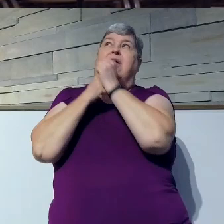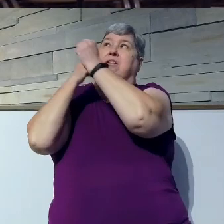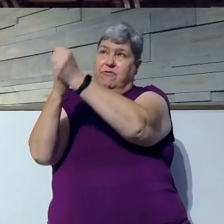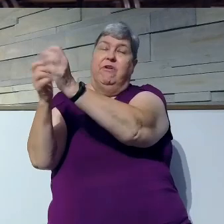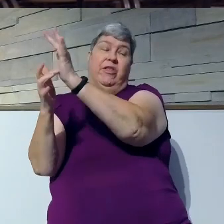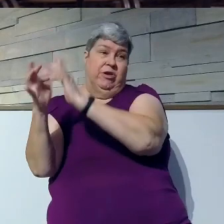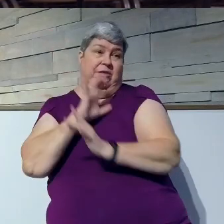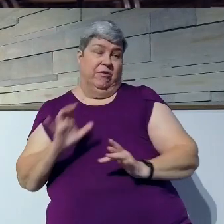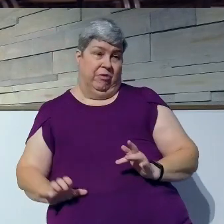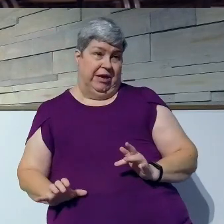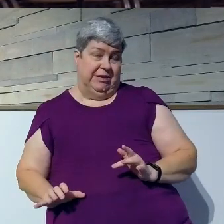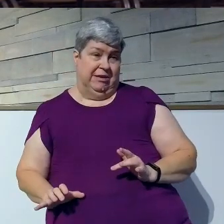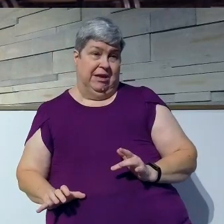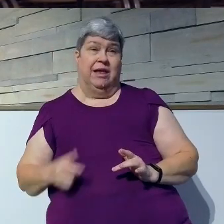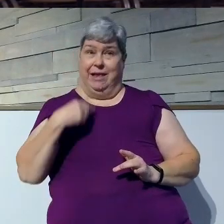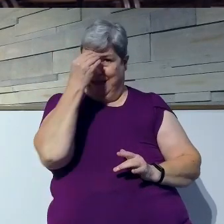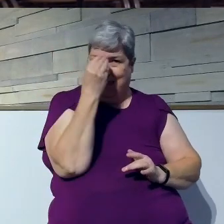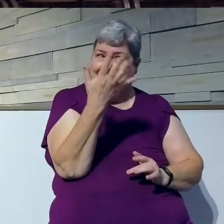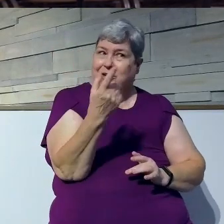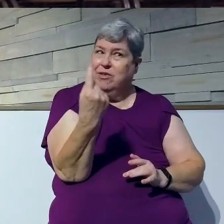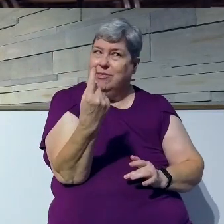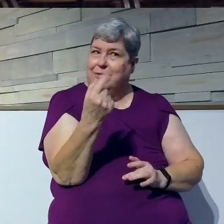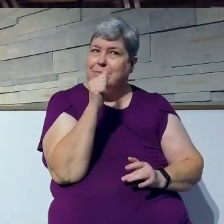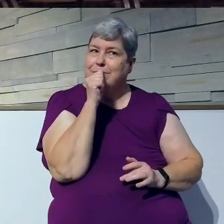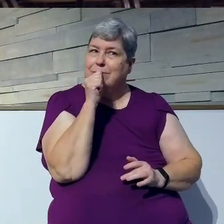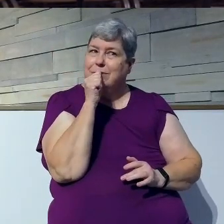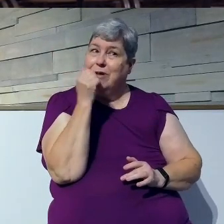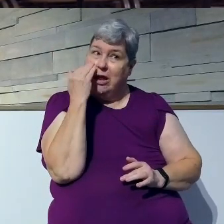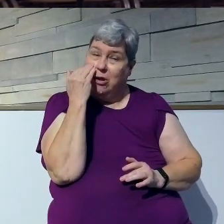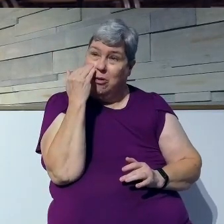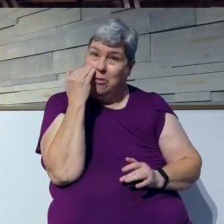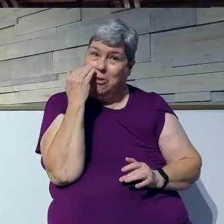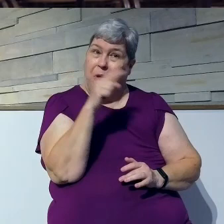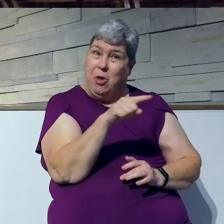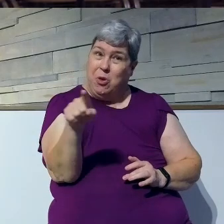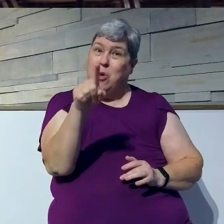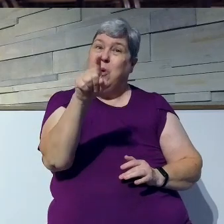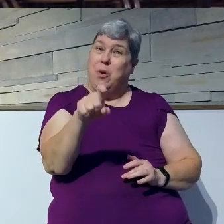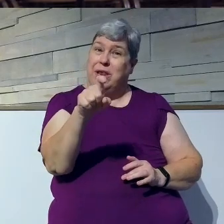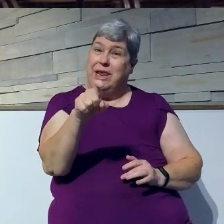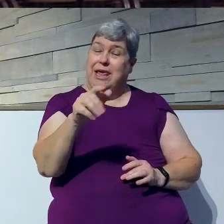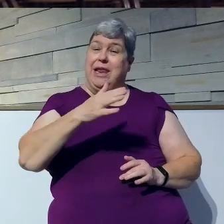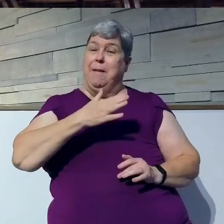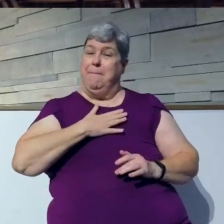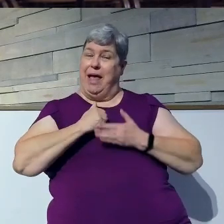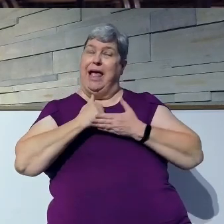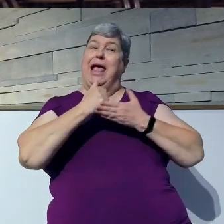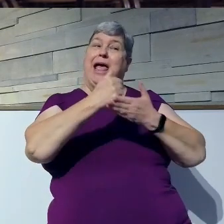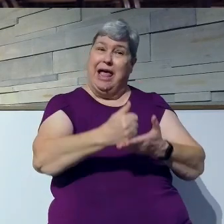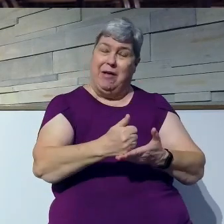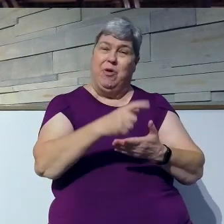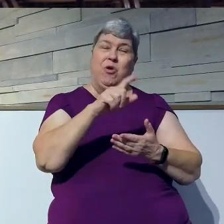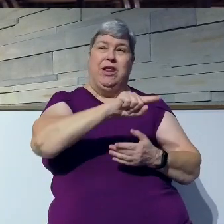after Jesus Christ. And I'll let you in on a little secret that I know about you. You need my help